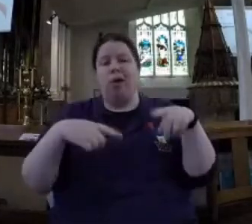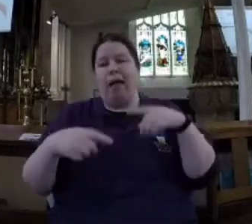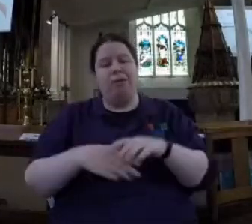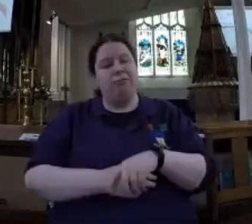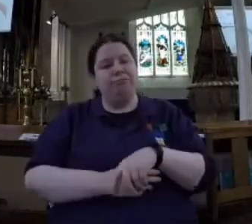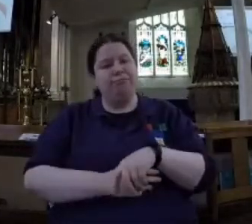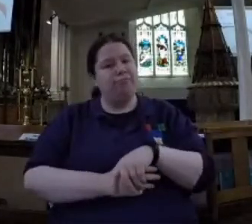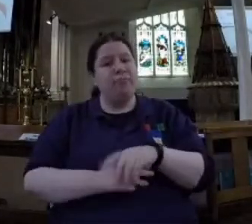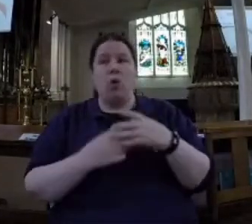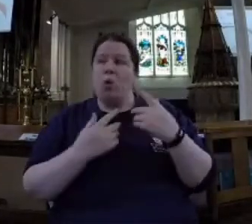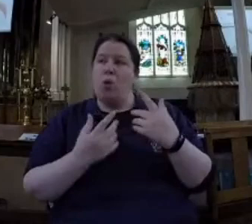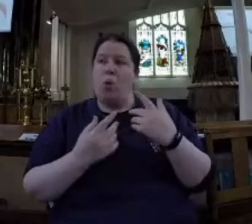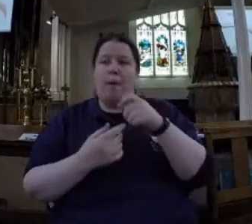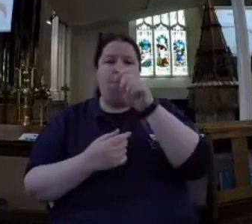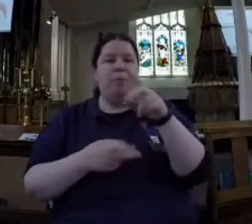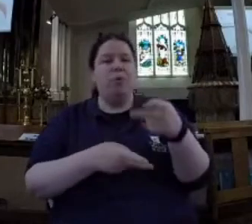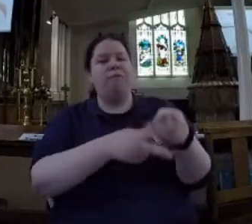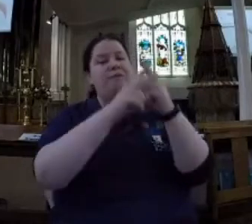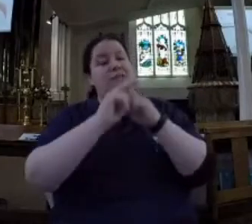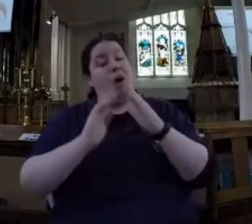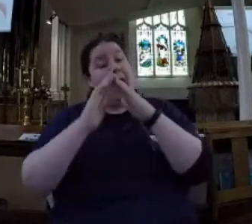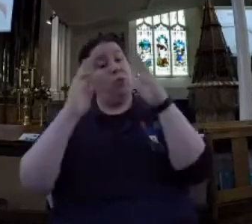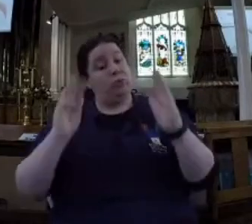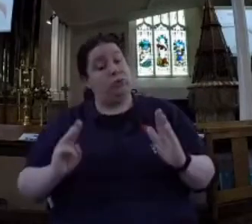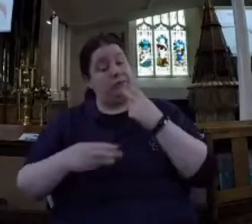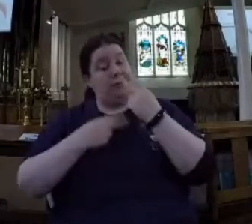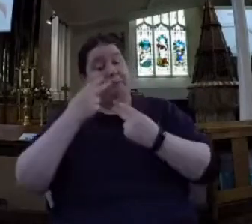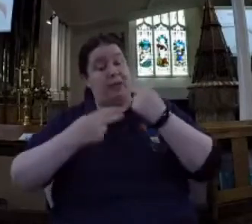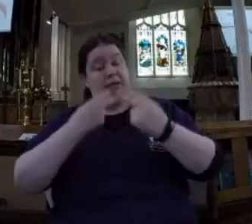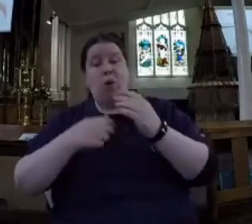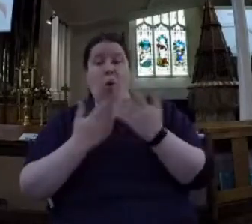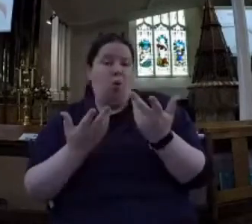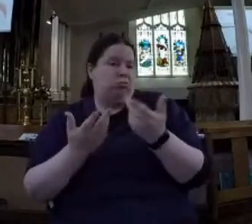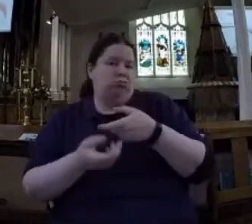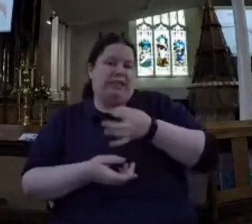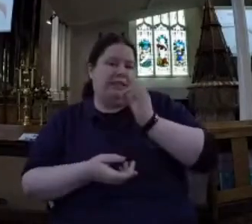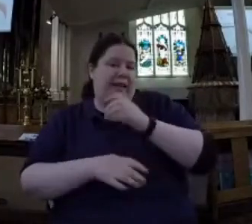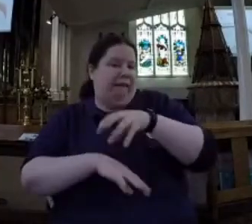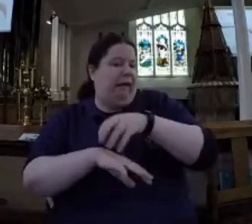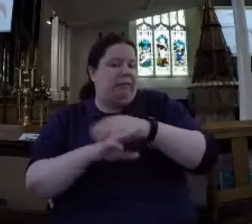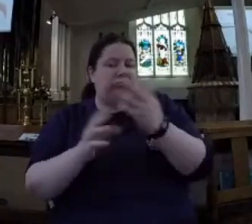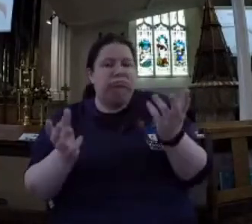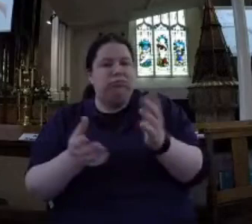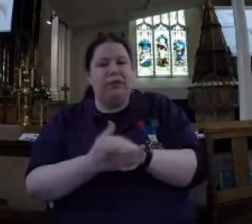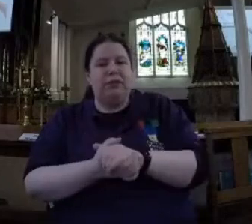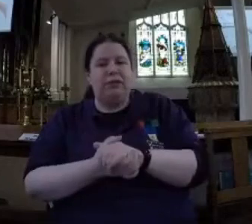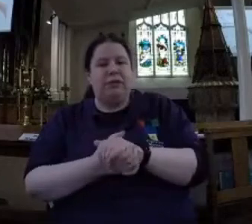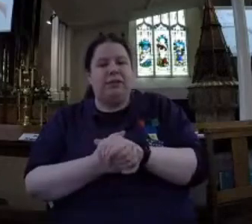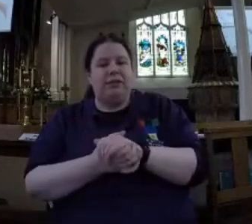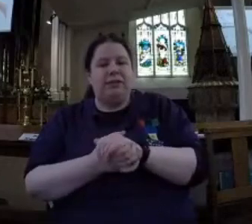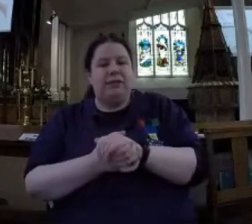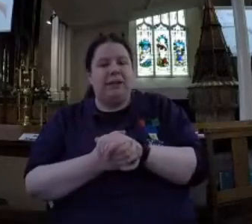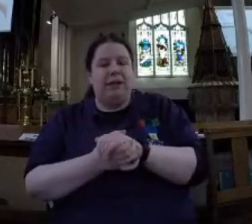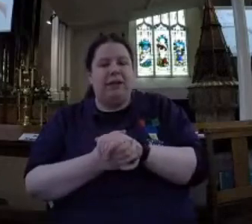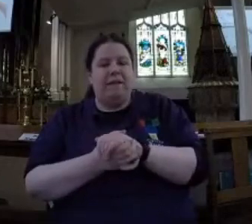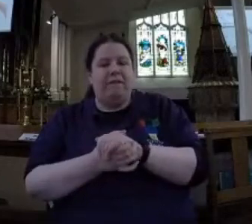Or how about when you've got guests come round for a meal, or a cup of tea and a cake, and you spot the nicest